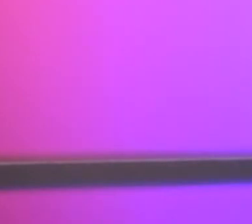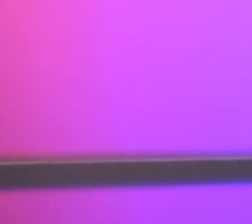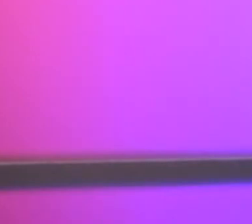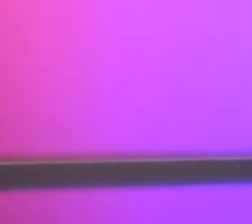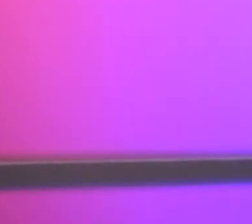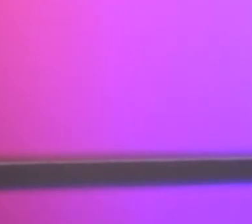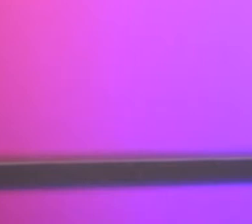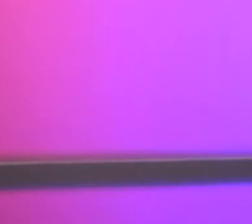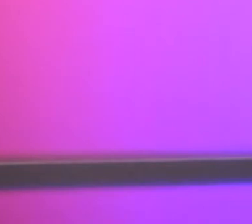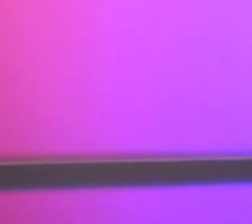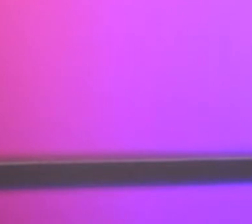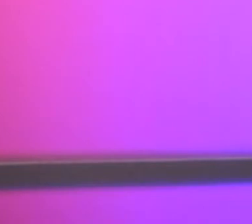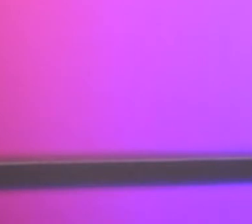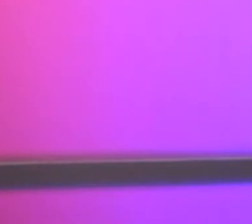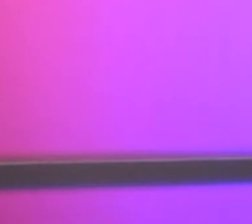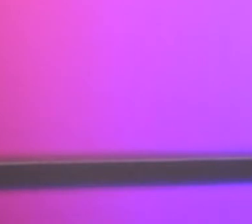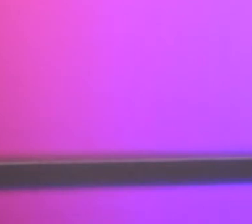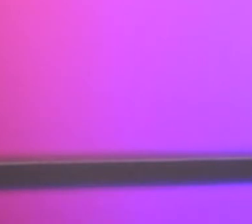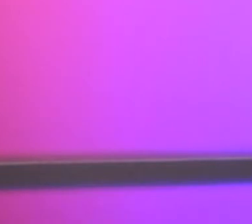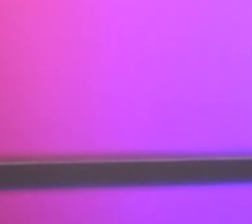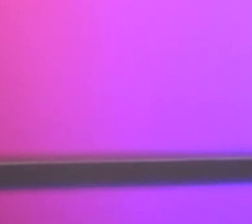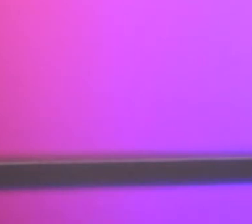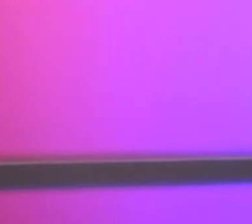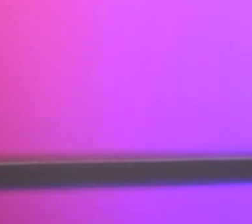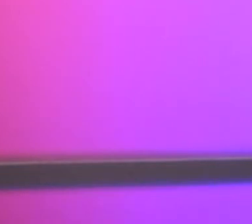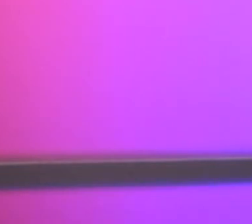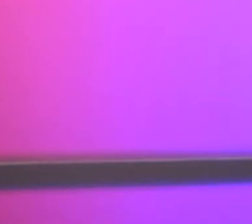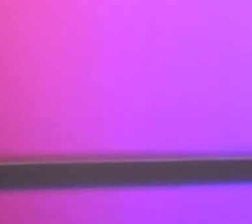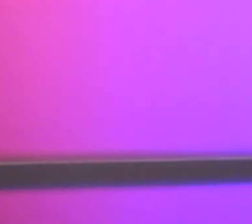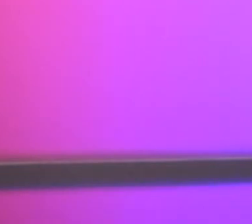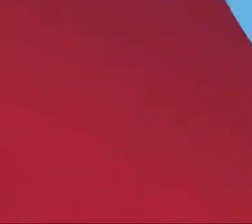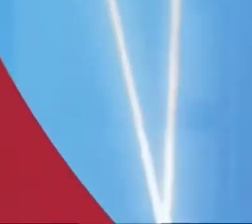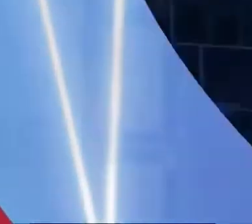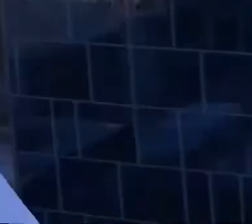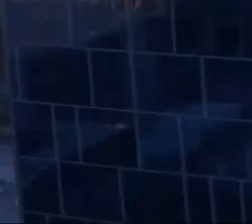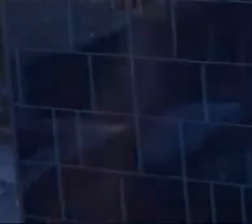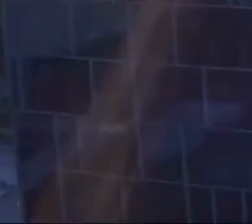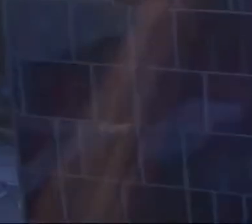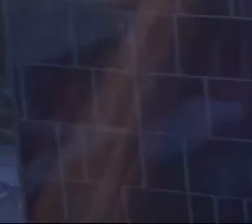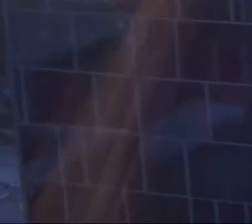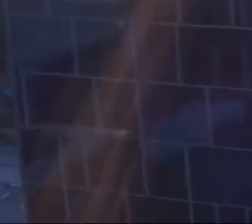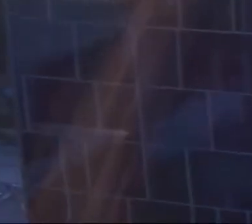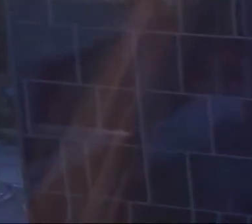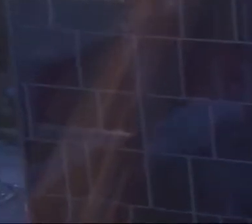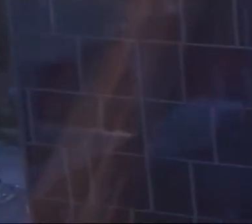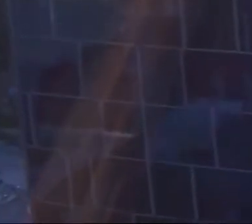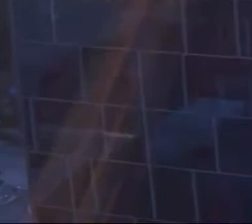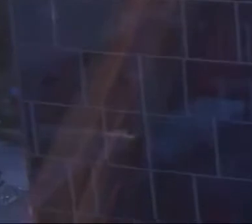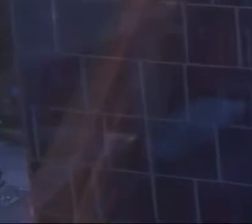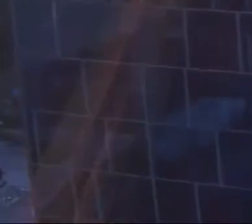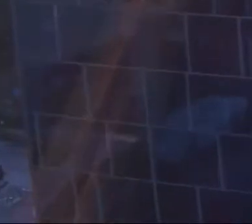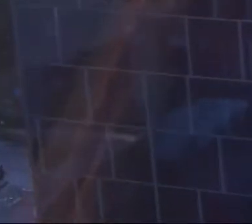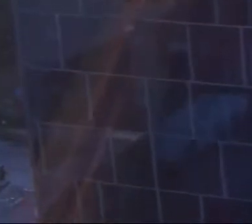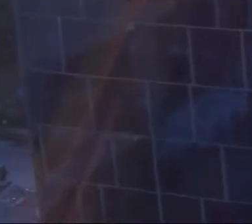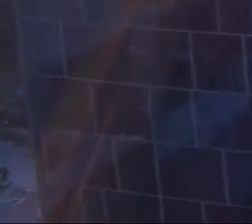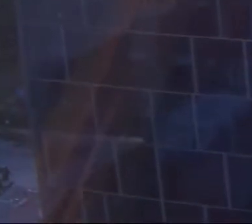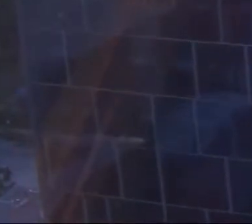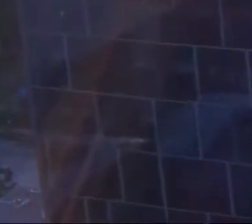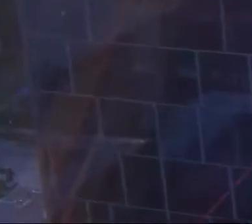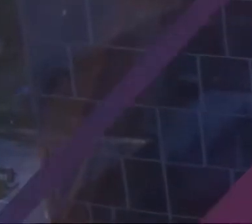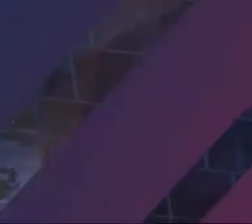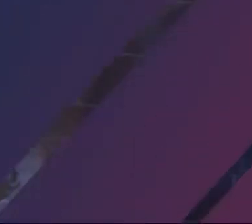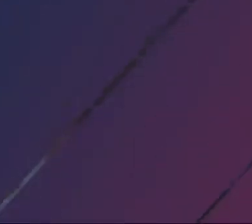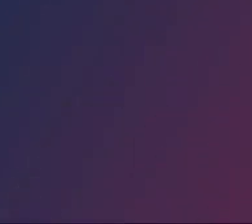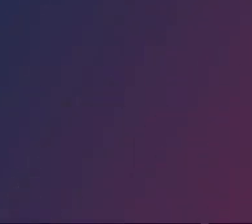summer long. So sit back and enjoy this best of All Things Heart. From the University of Kansas